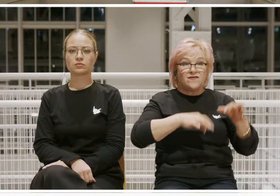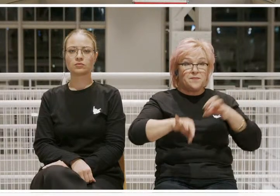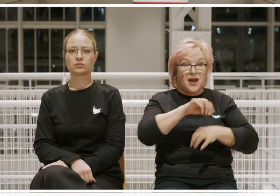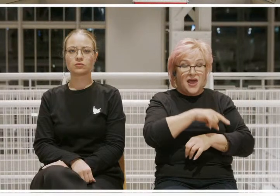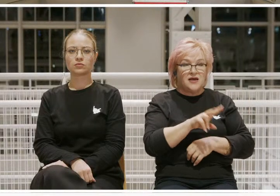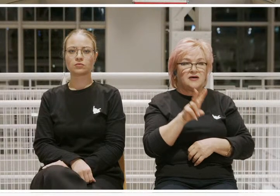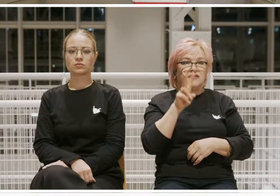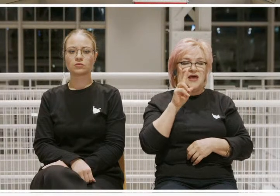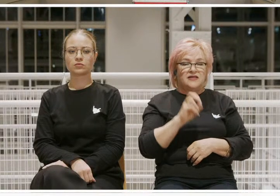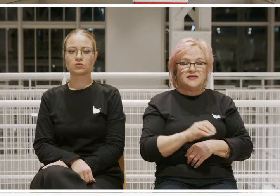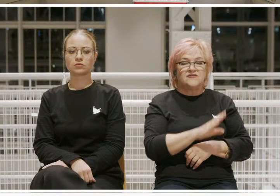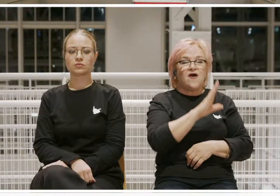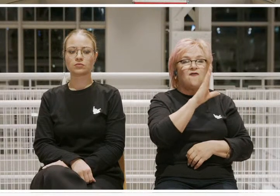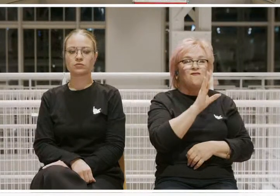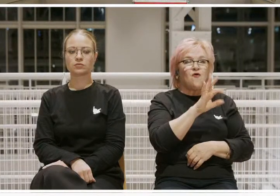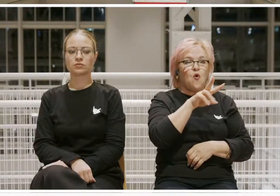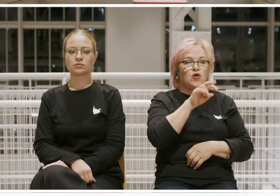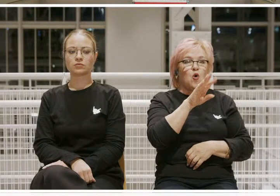Sections,